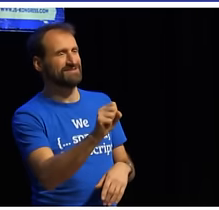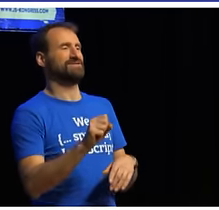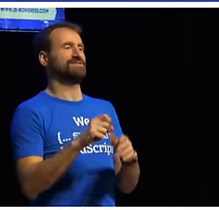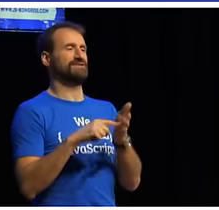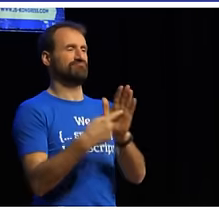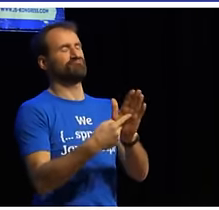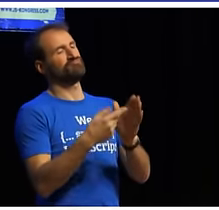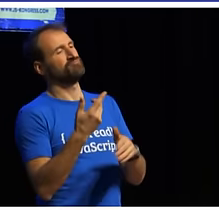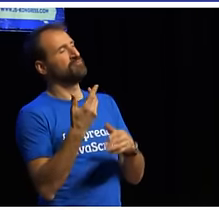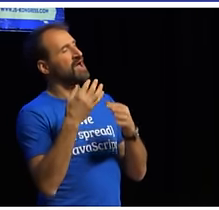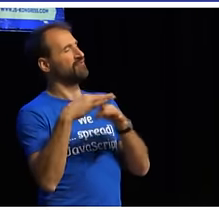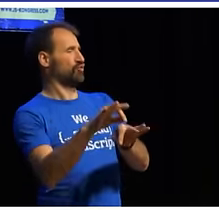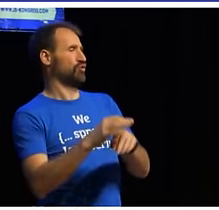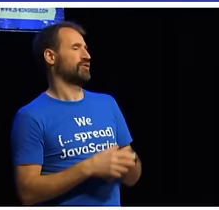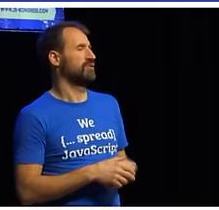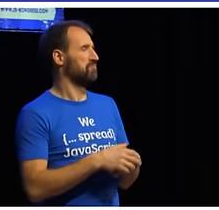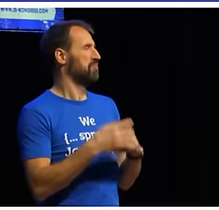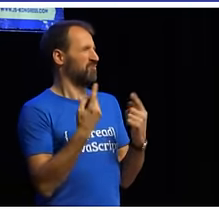actually RxJS.